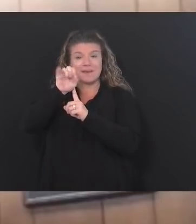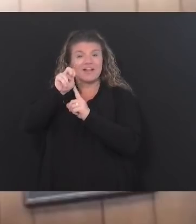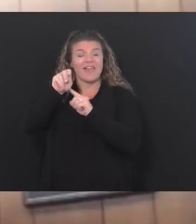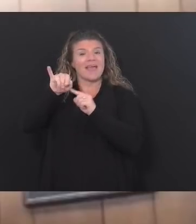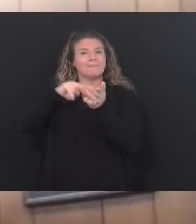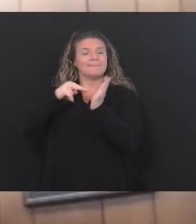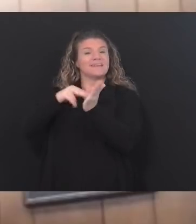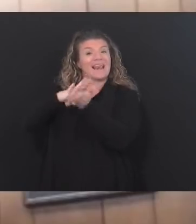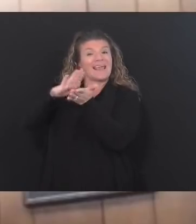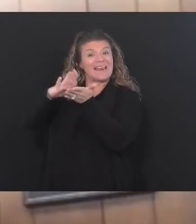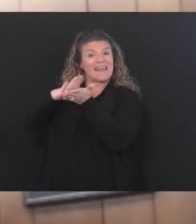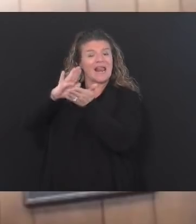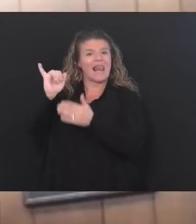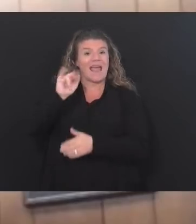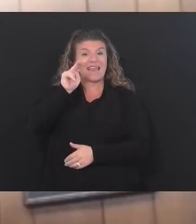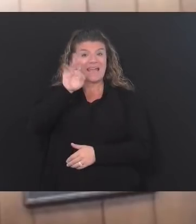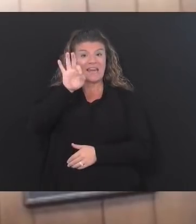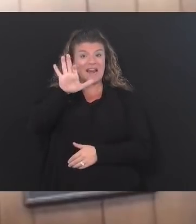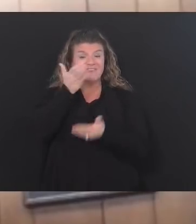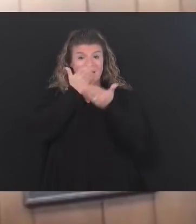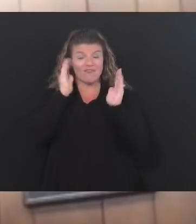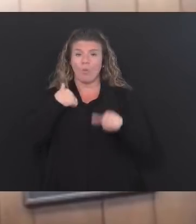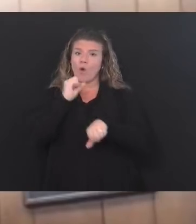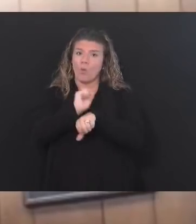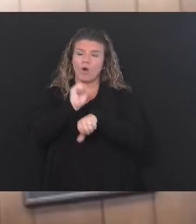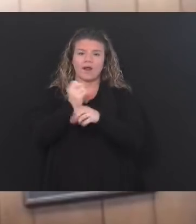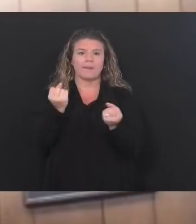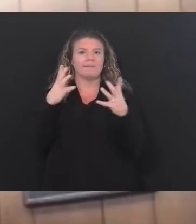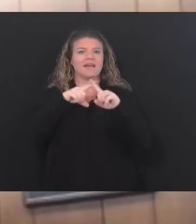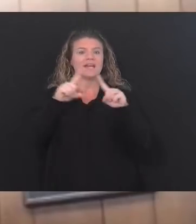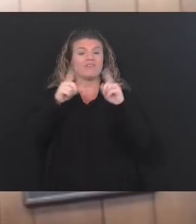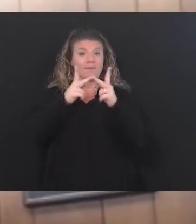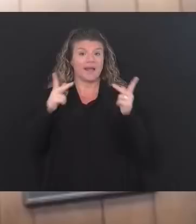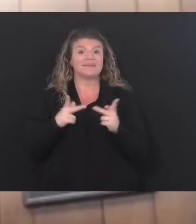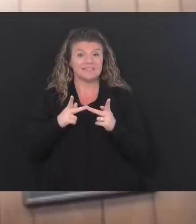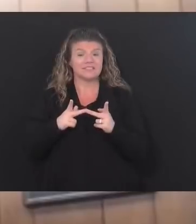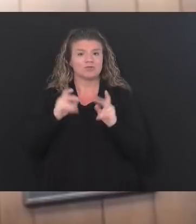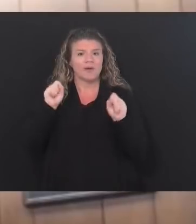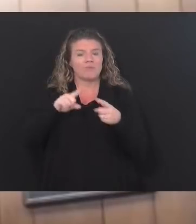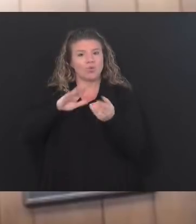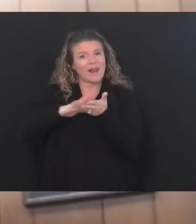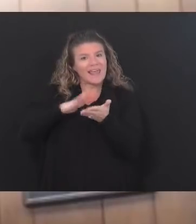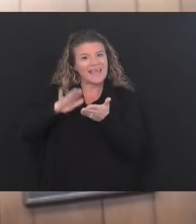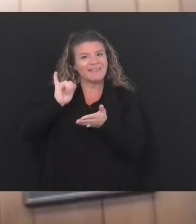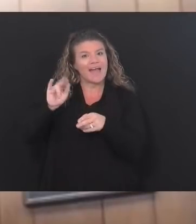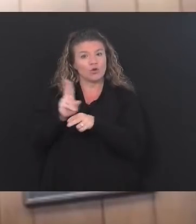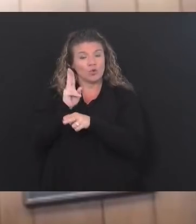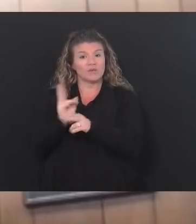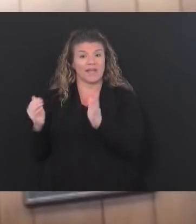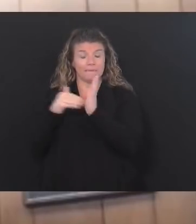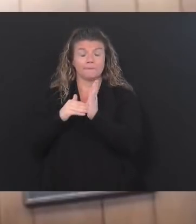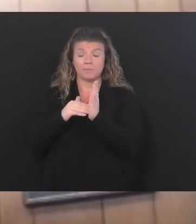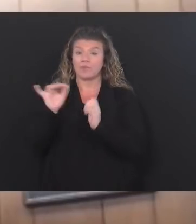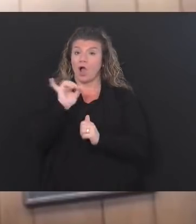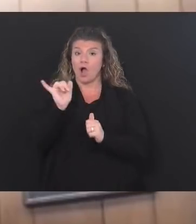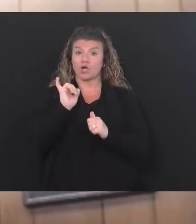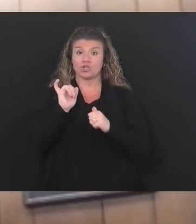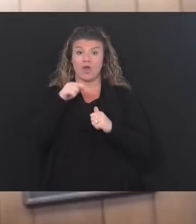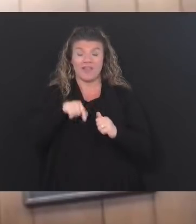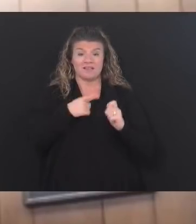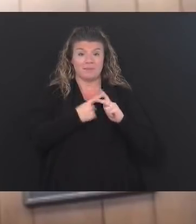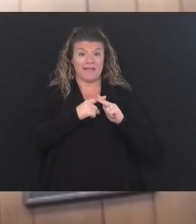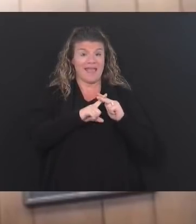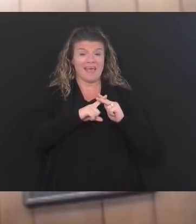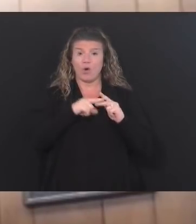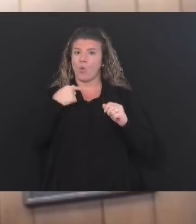the N95 and working multiple sources. And then the other key point is the governor directed us early on to stand up a task